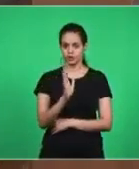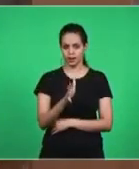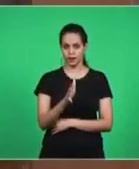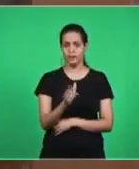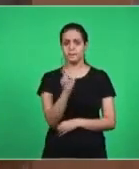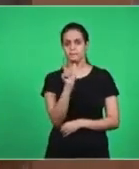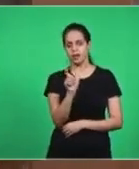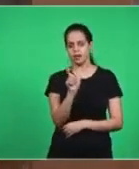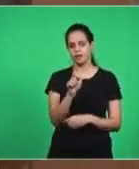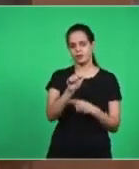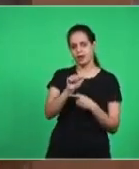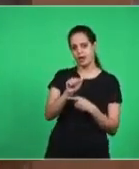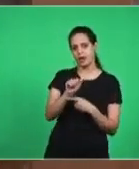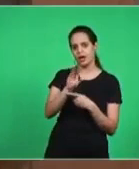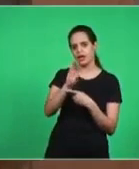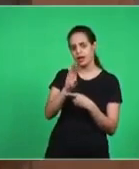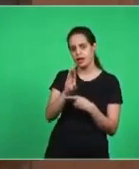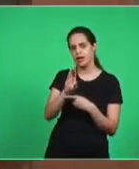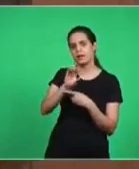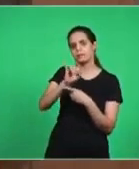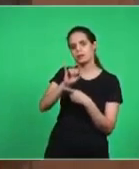the word absent.